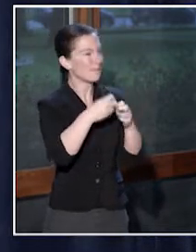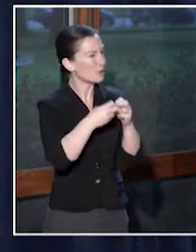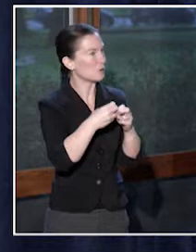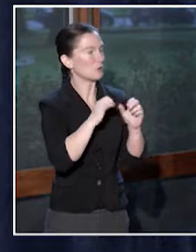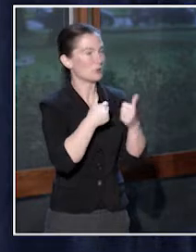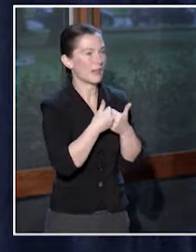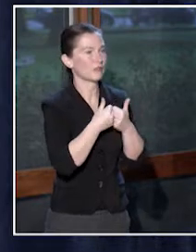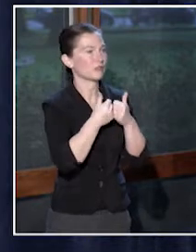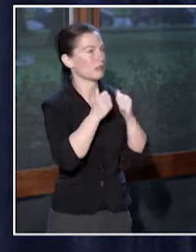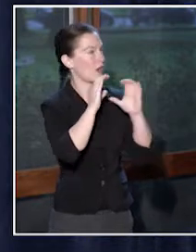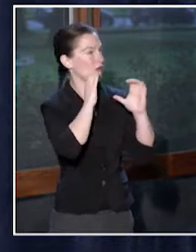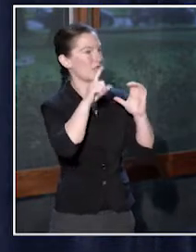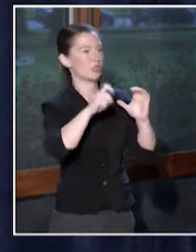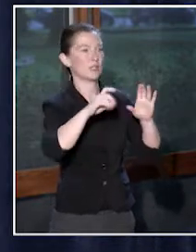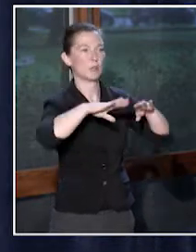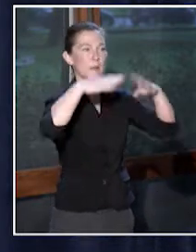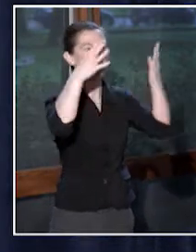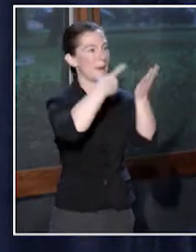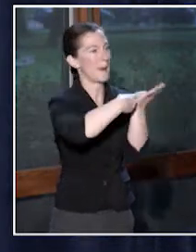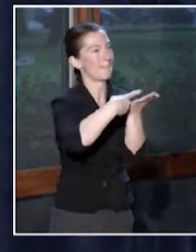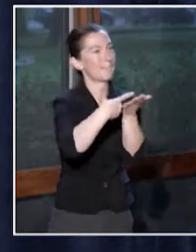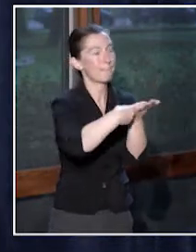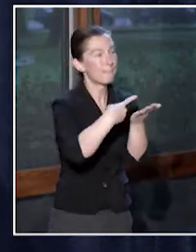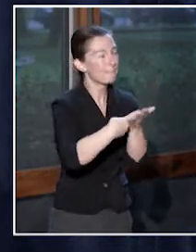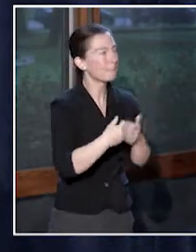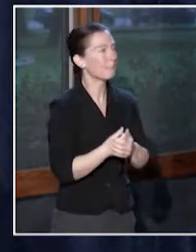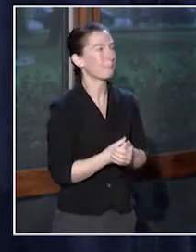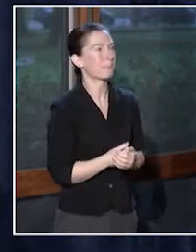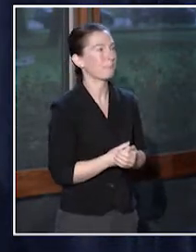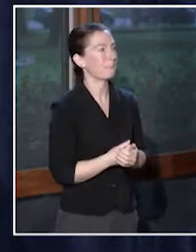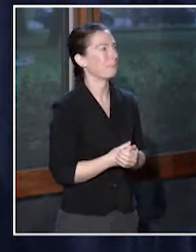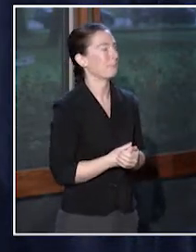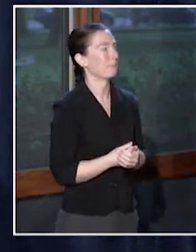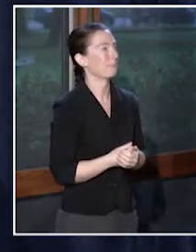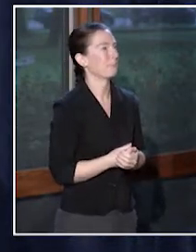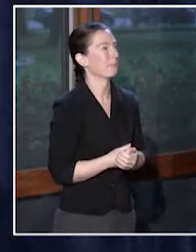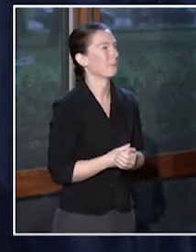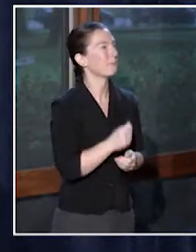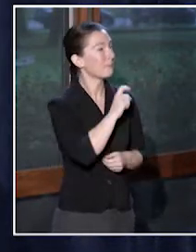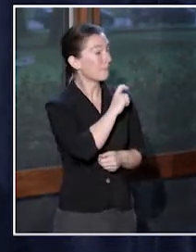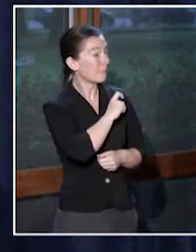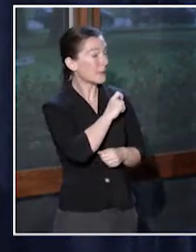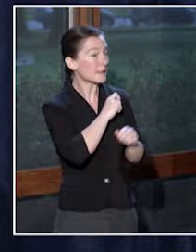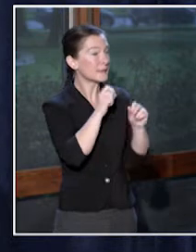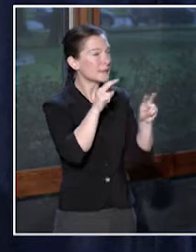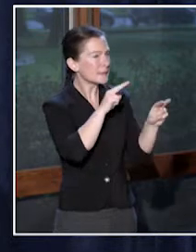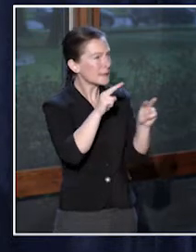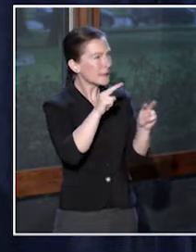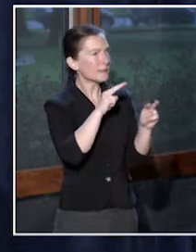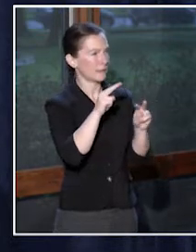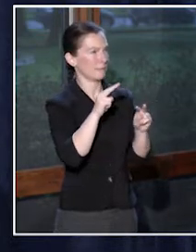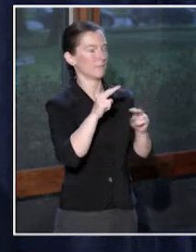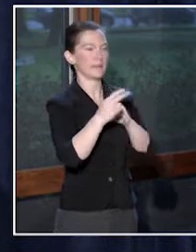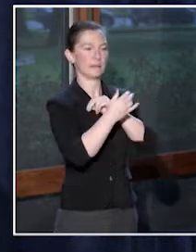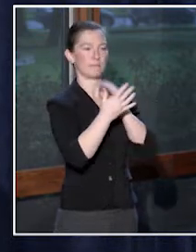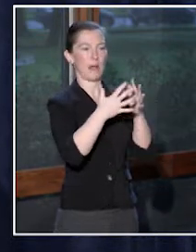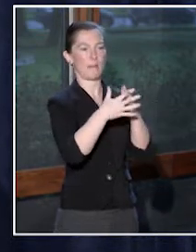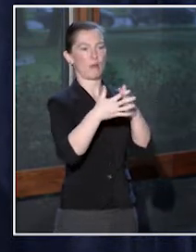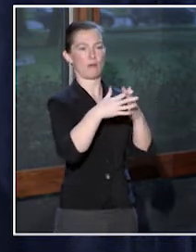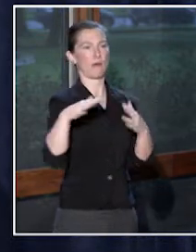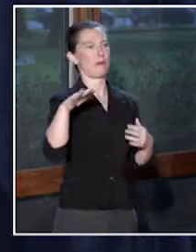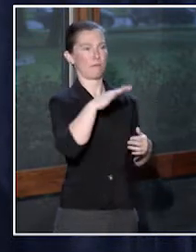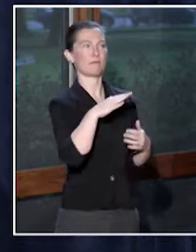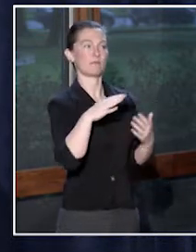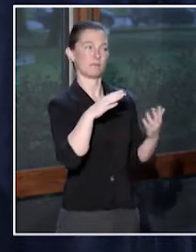like policing in America is experiencing a transformation, policing in Portland has been and will